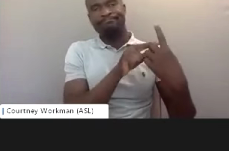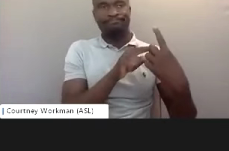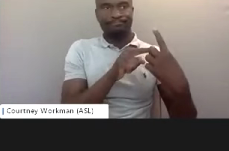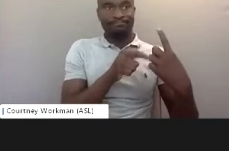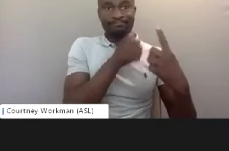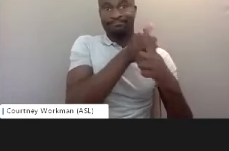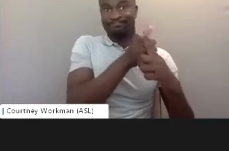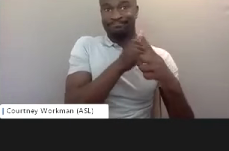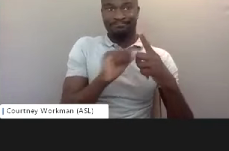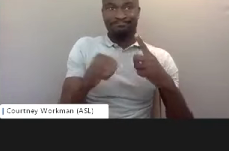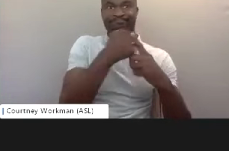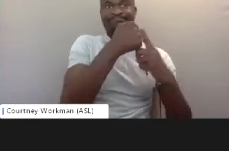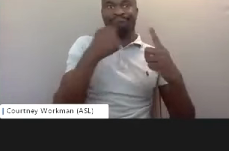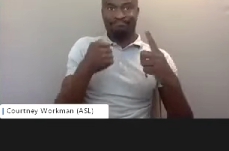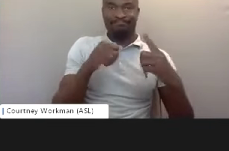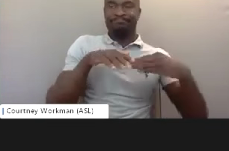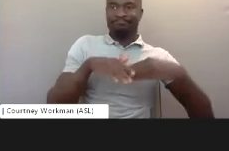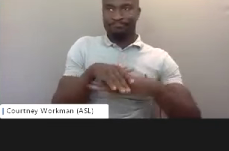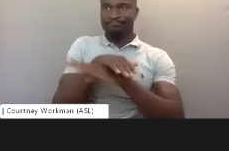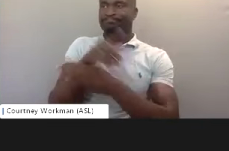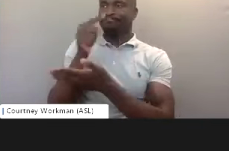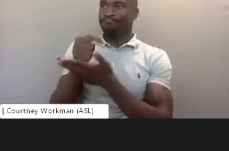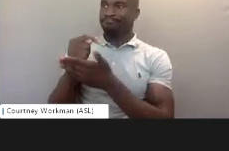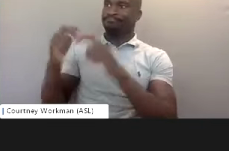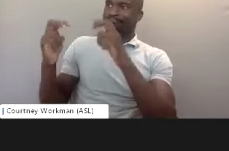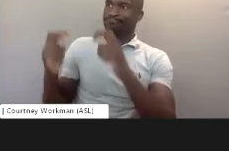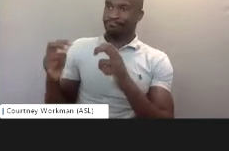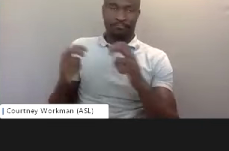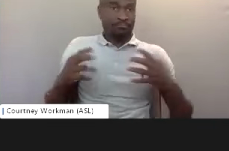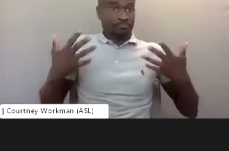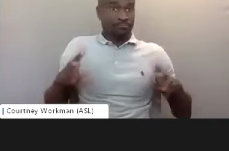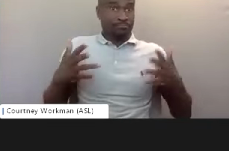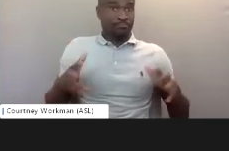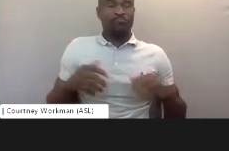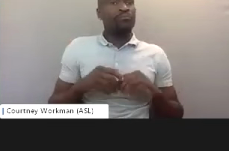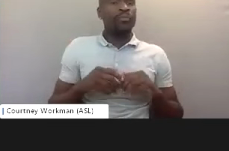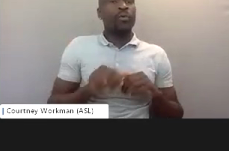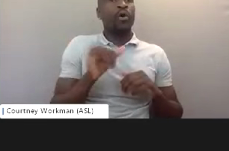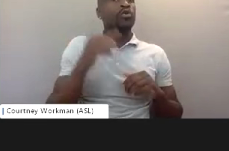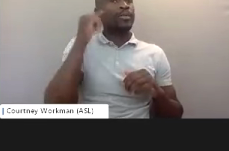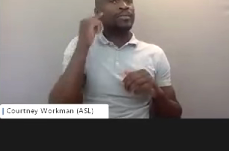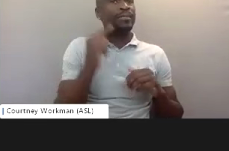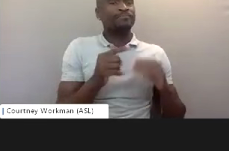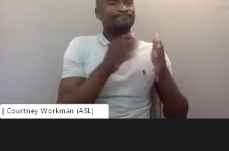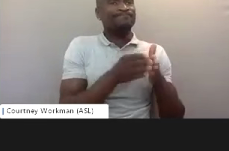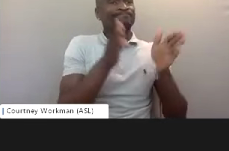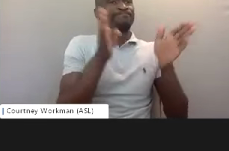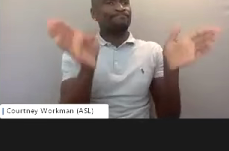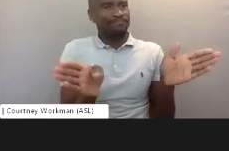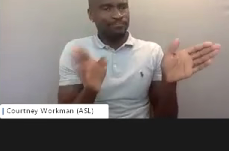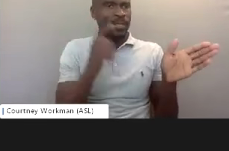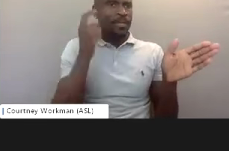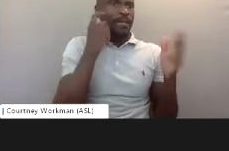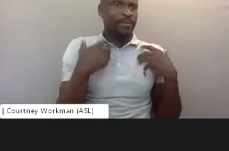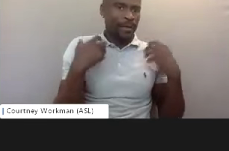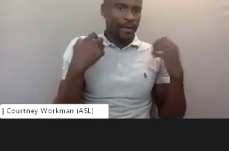our typical definition of therapy. We really are looking at the community, behavioral, and mental health as a whole. And this